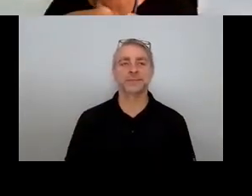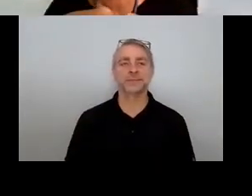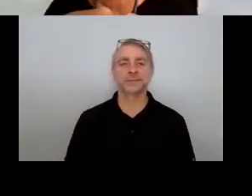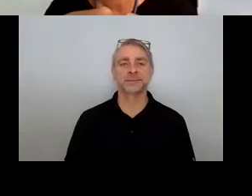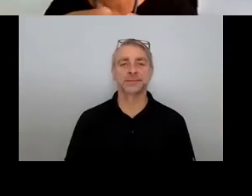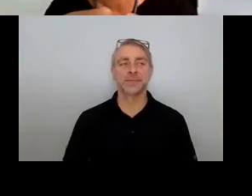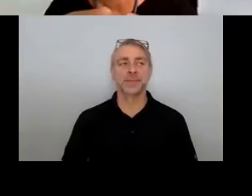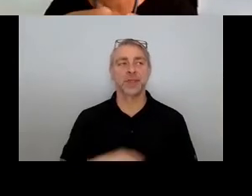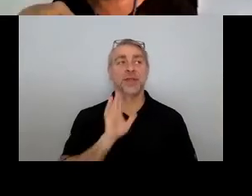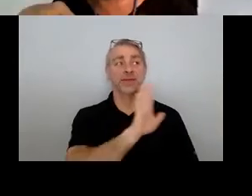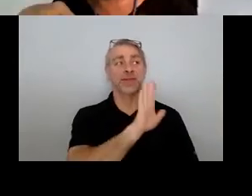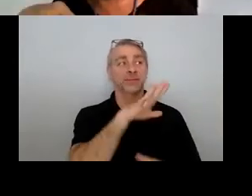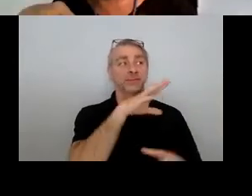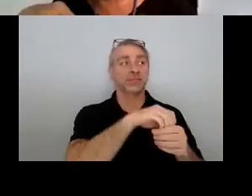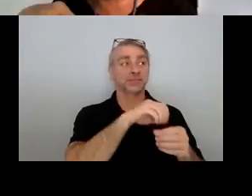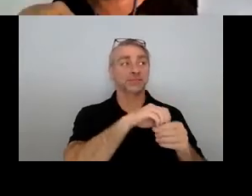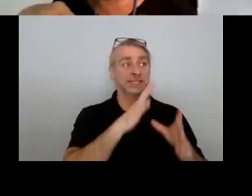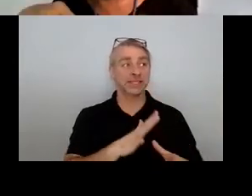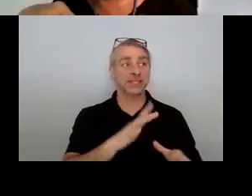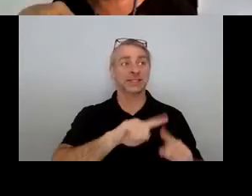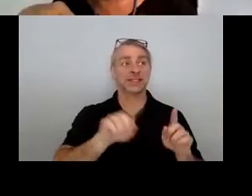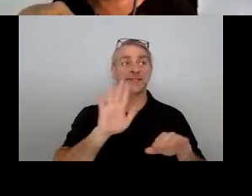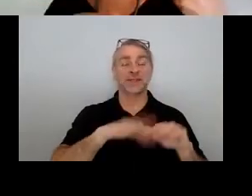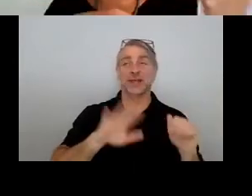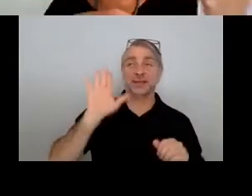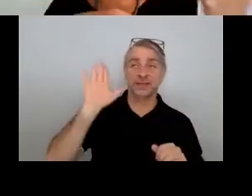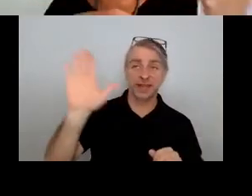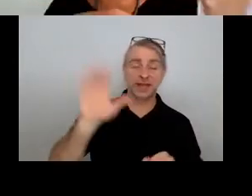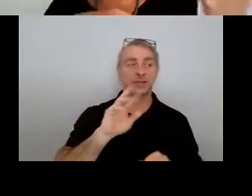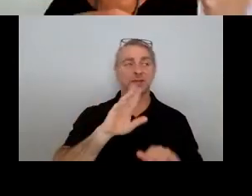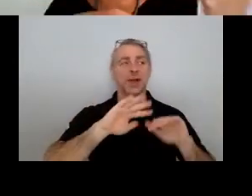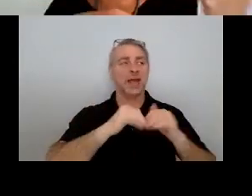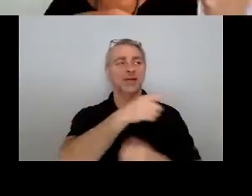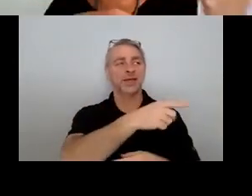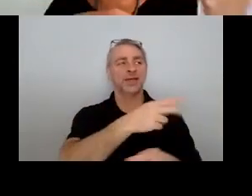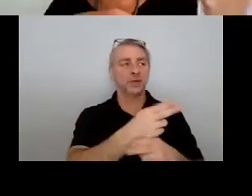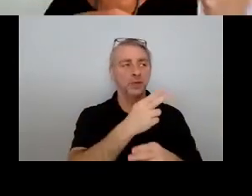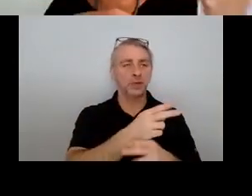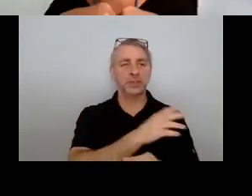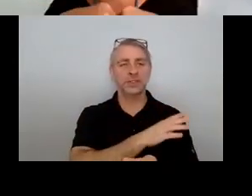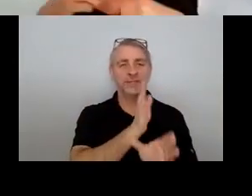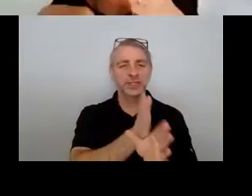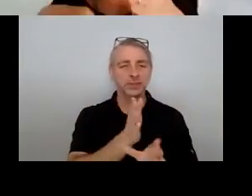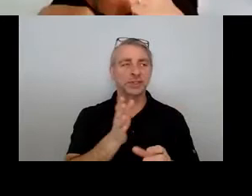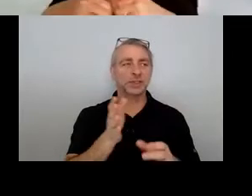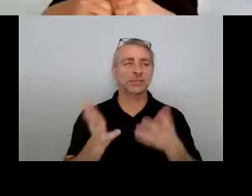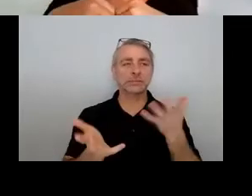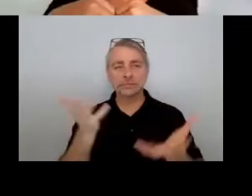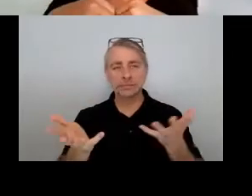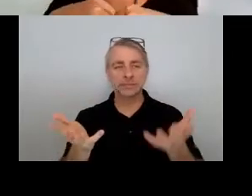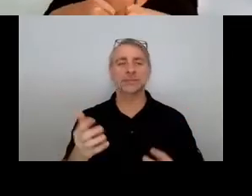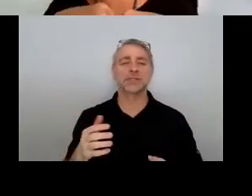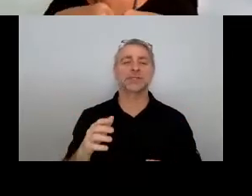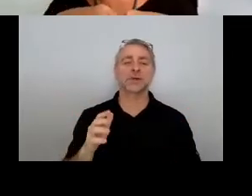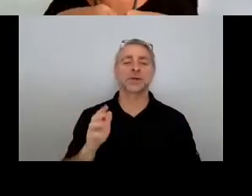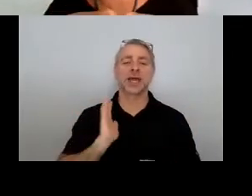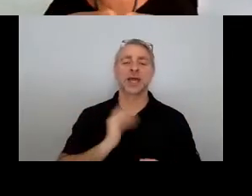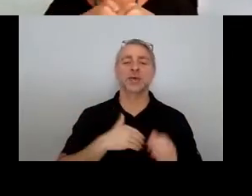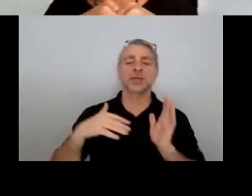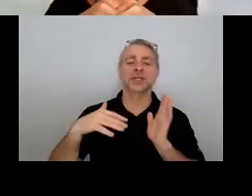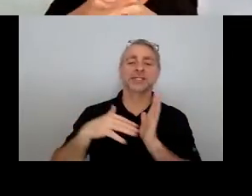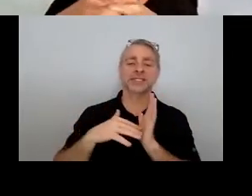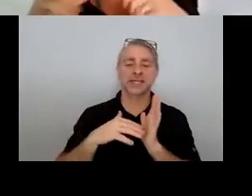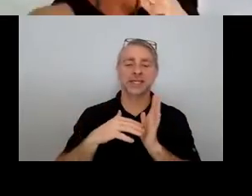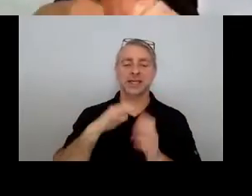and their participants, in how they implemented the intervention, and so forth? So the other part of study coding and data